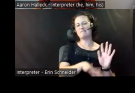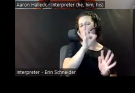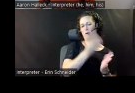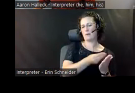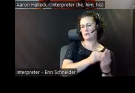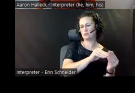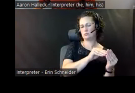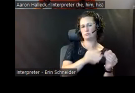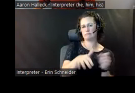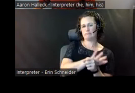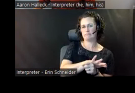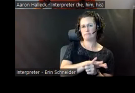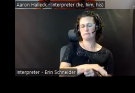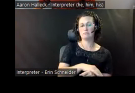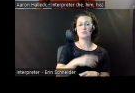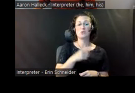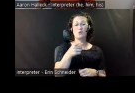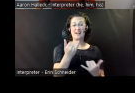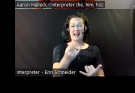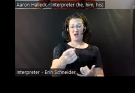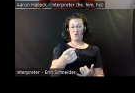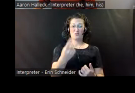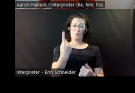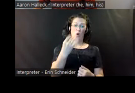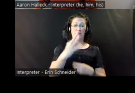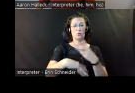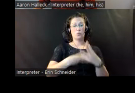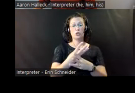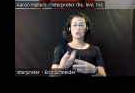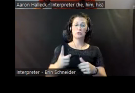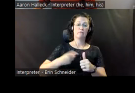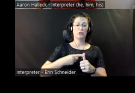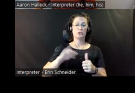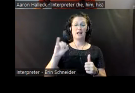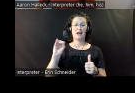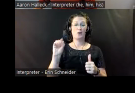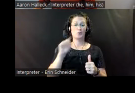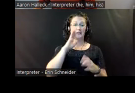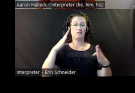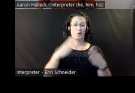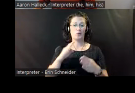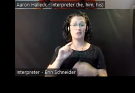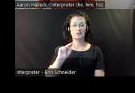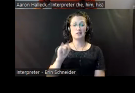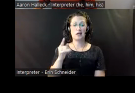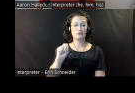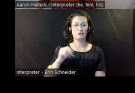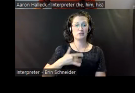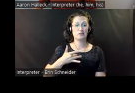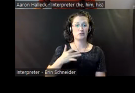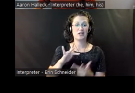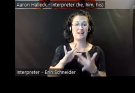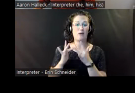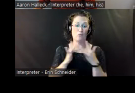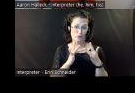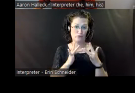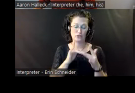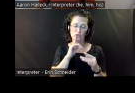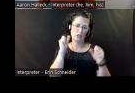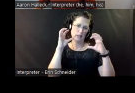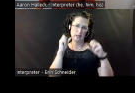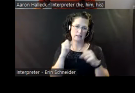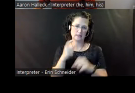part of, is one of the world's first IoT-focused nitrogen sensor networks, which is actually pretty amazing. And not only did